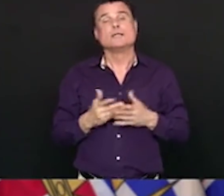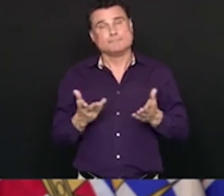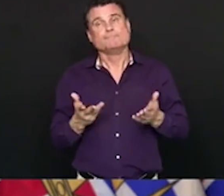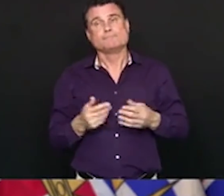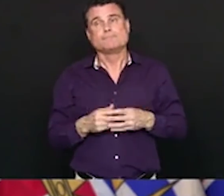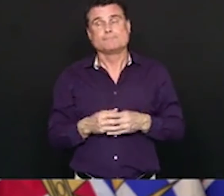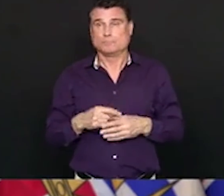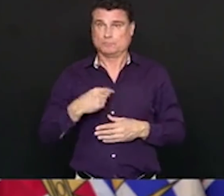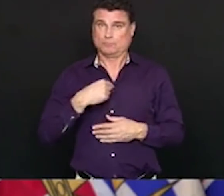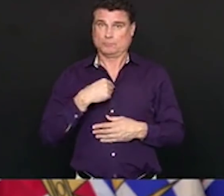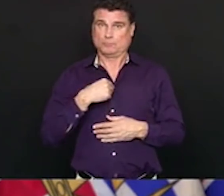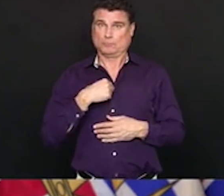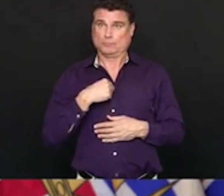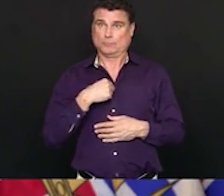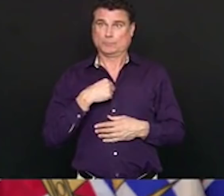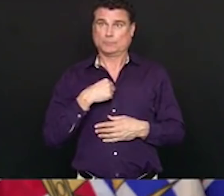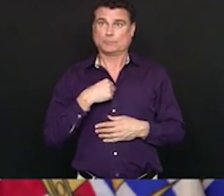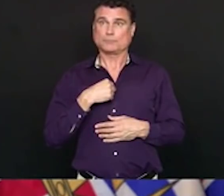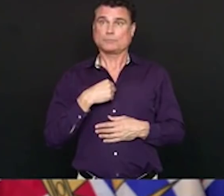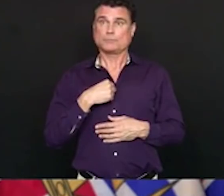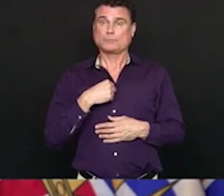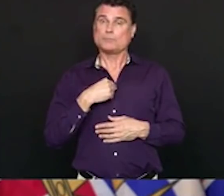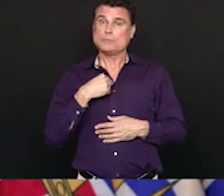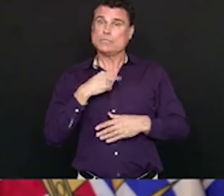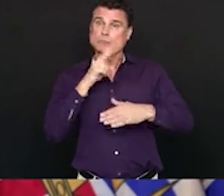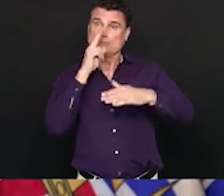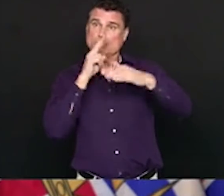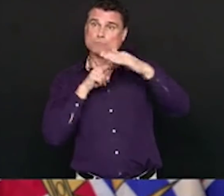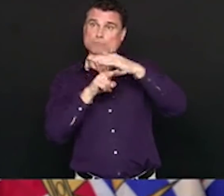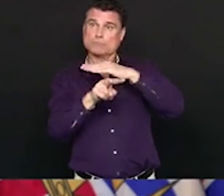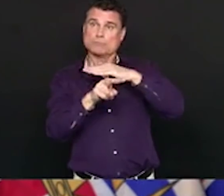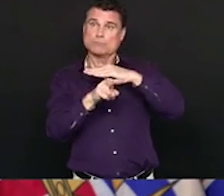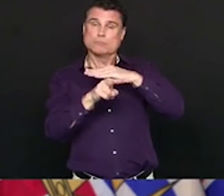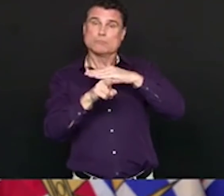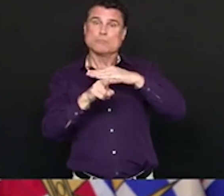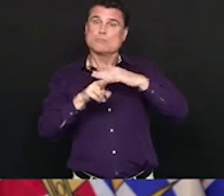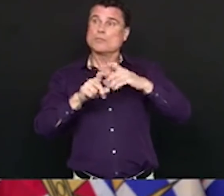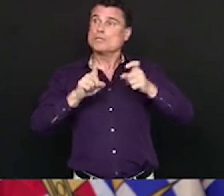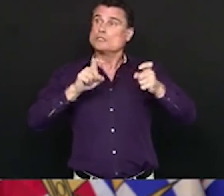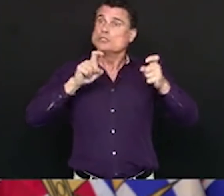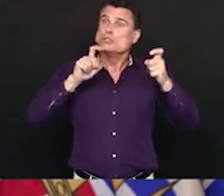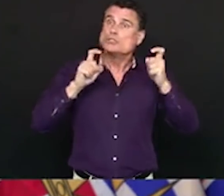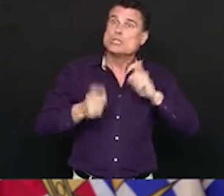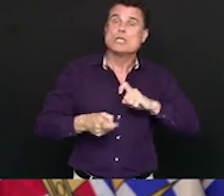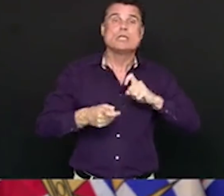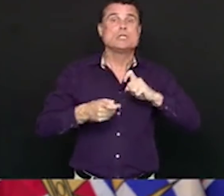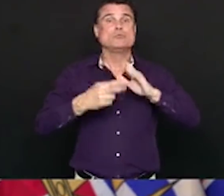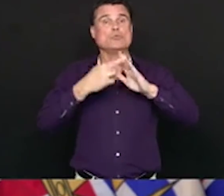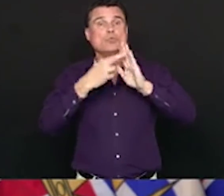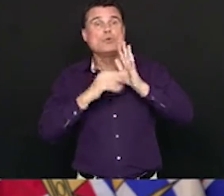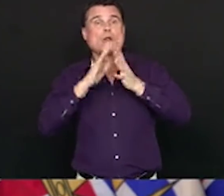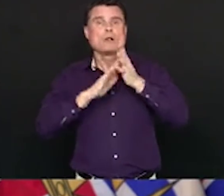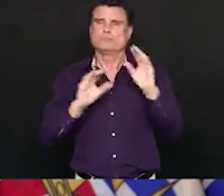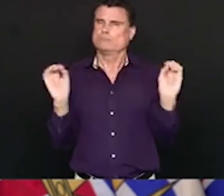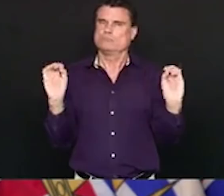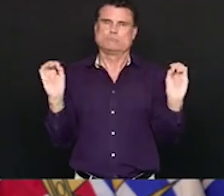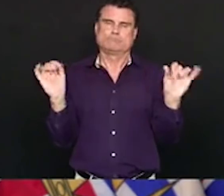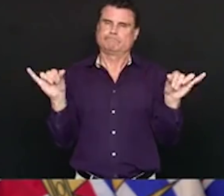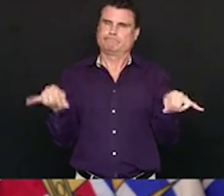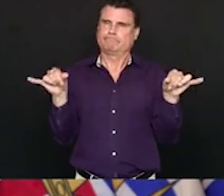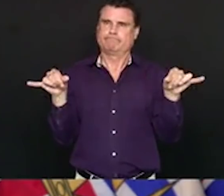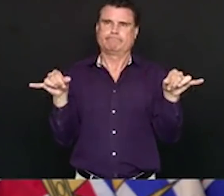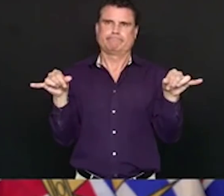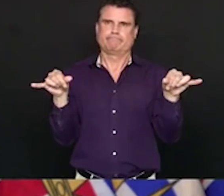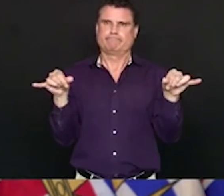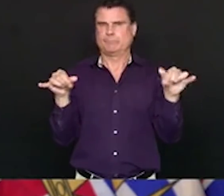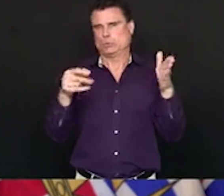foresee any changes to what we're doing in the coming 2 weeks, 3 weeks. But in the meantime, we're still planning for what